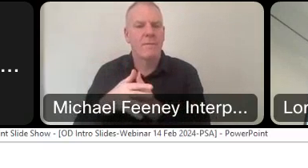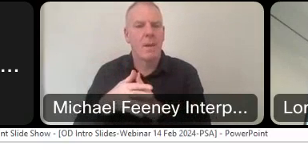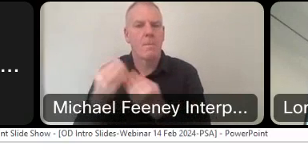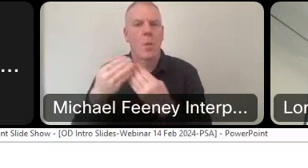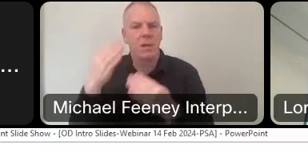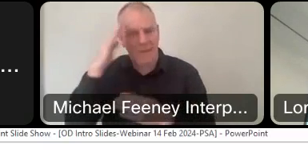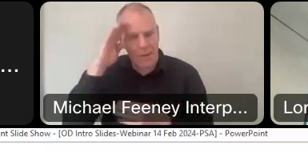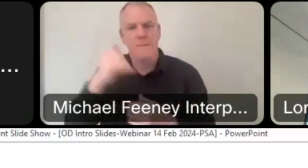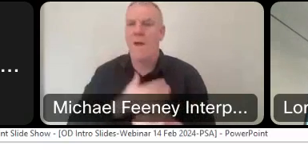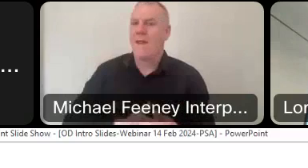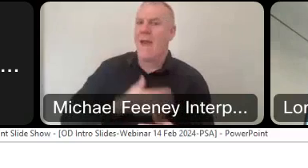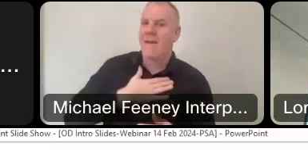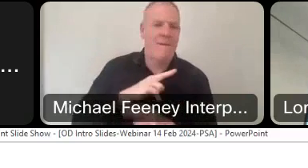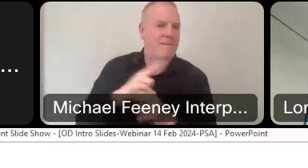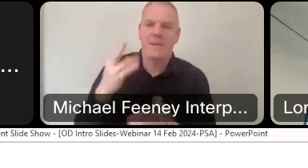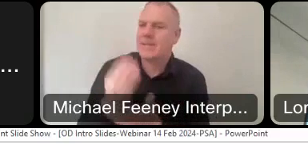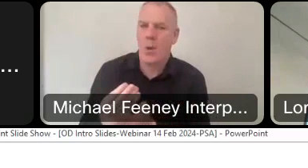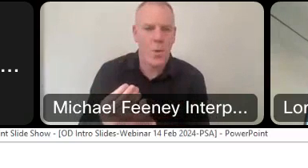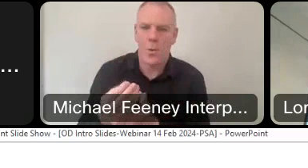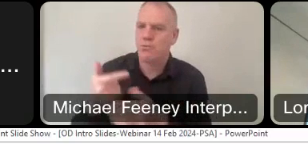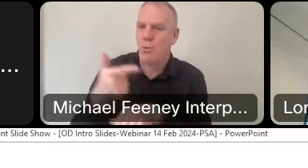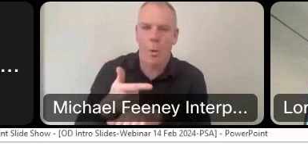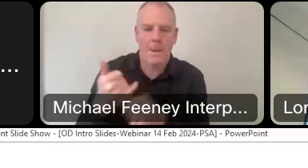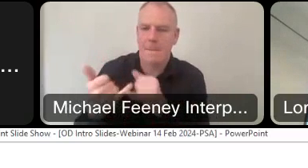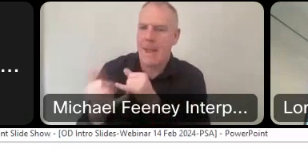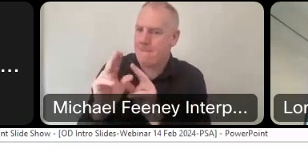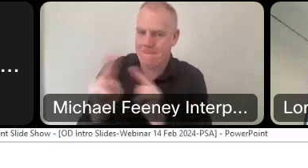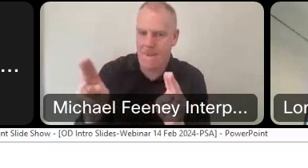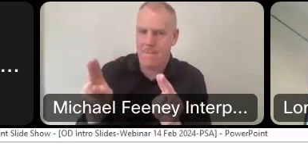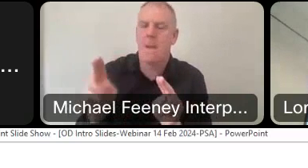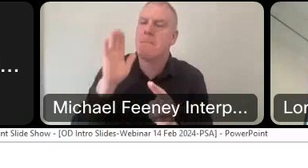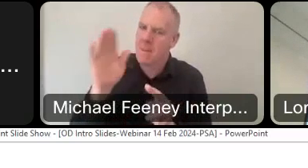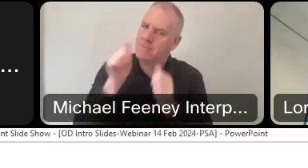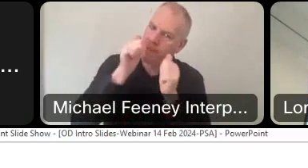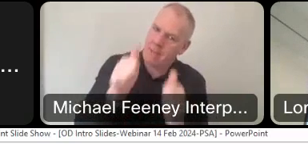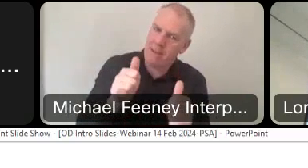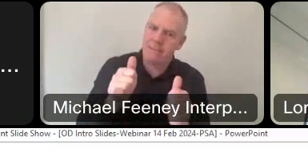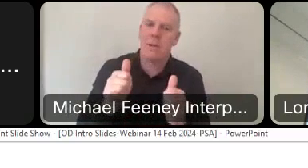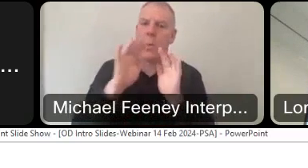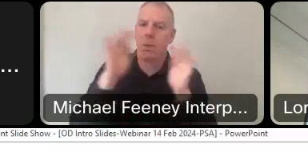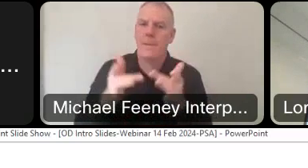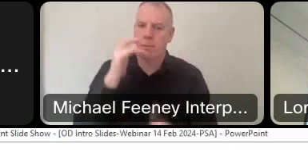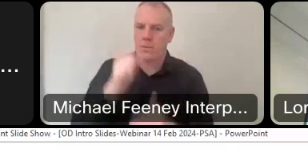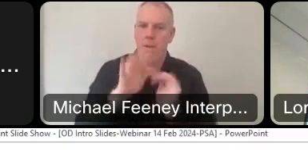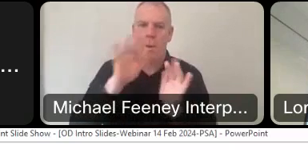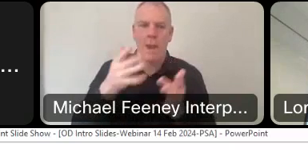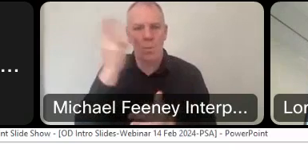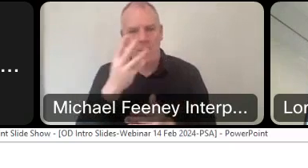So it doesn't apply to actually downloading the recording and playing the recording back. So you must have attended the webinar today